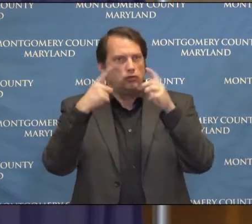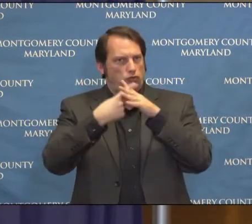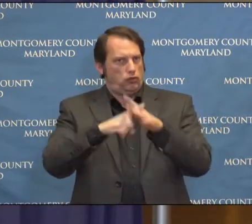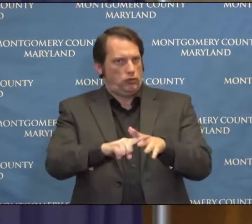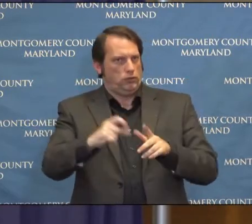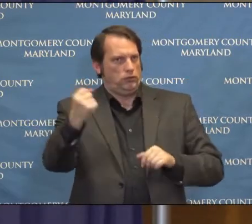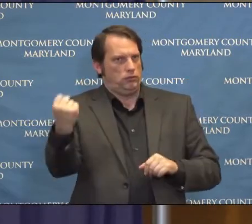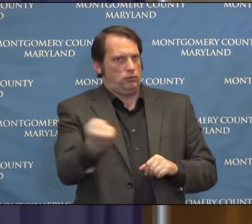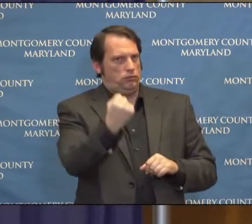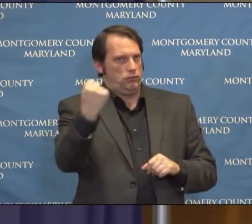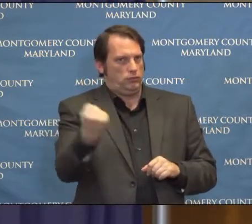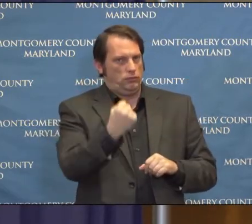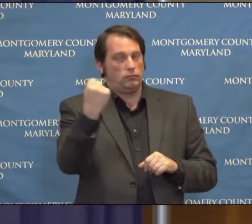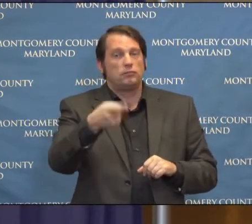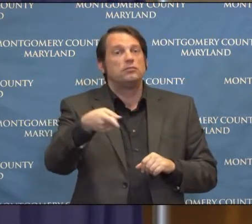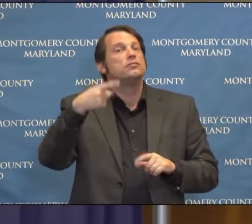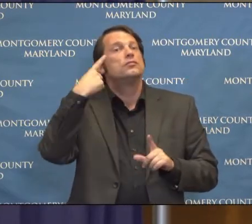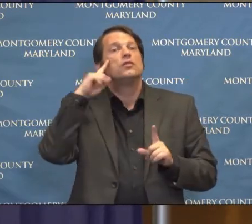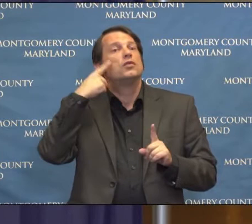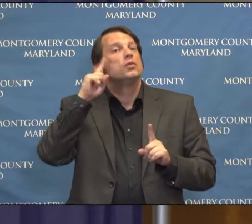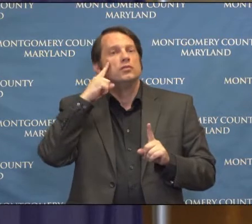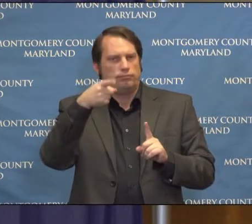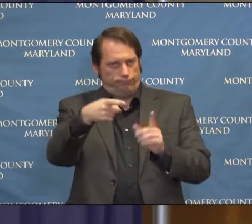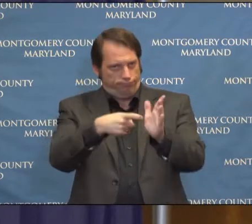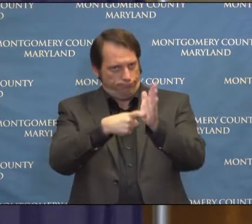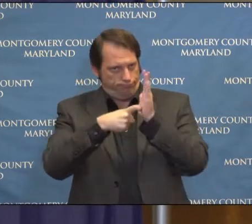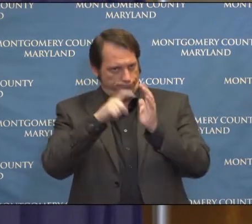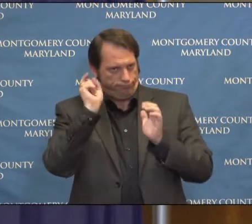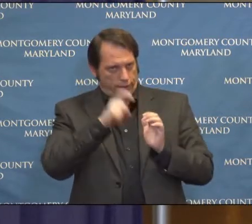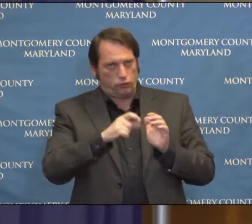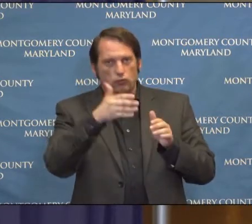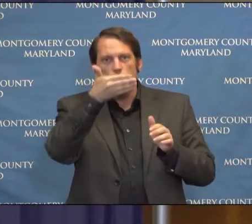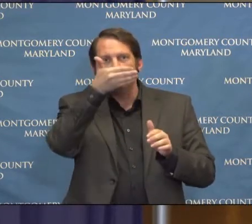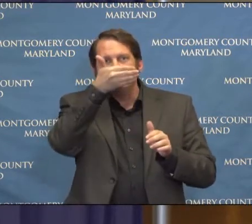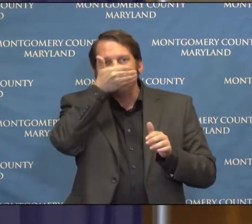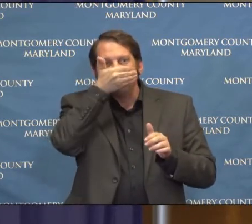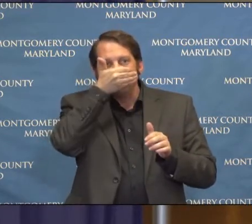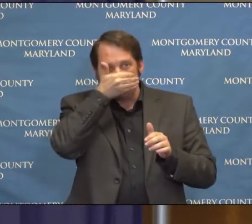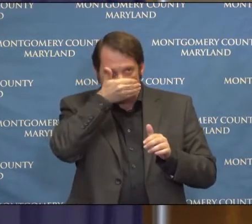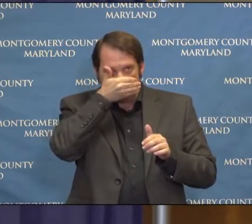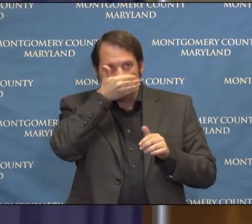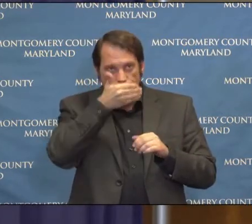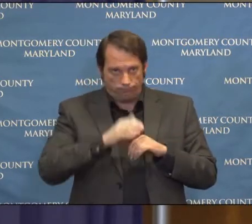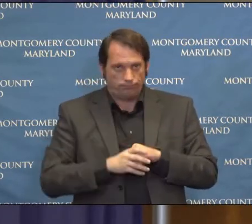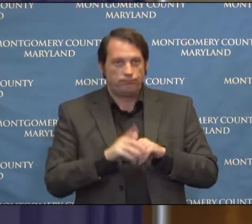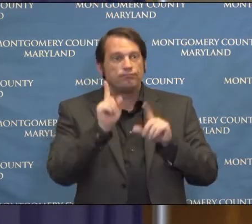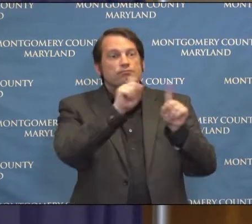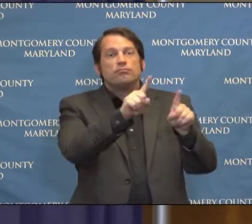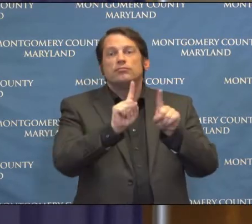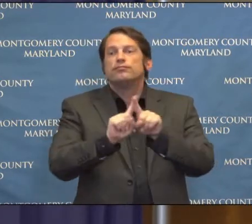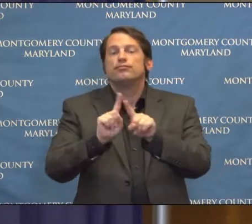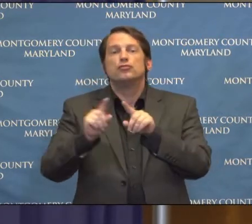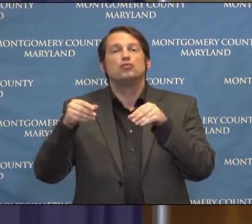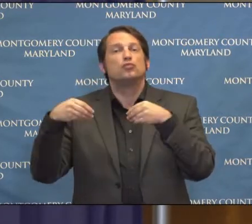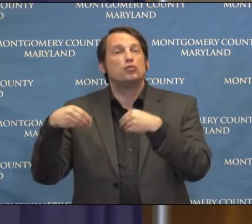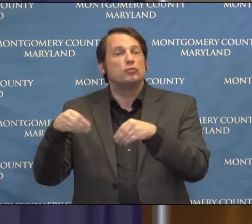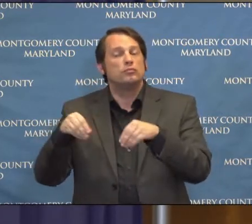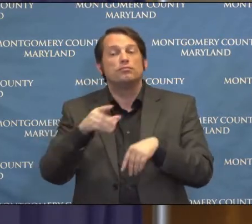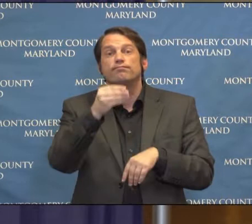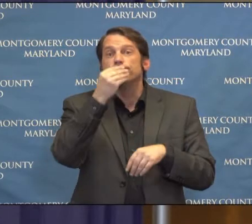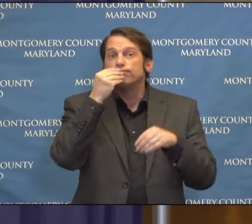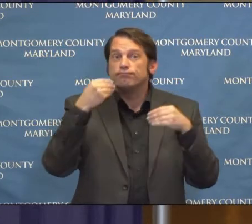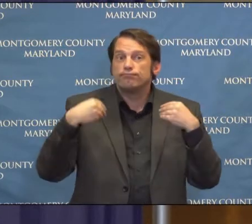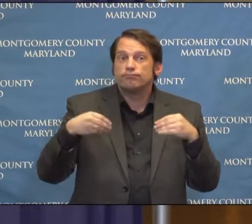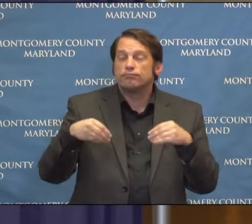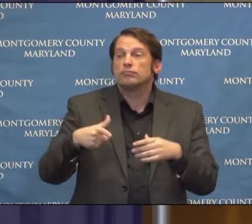coverings in a host of places, pretty much in essential retail spaces. So our grocery stores, our pharmacies, laundromats